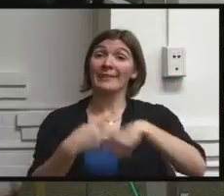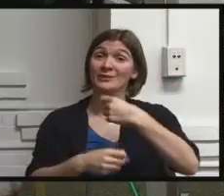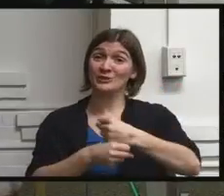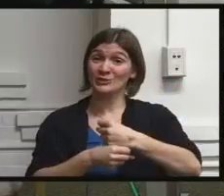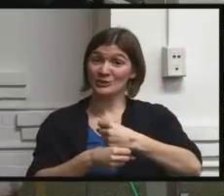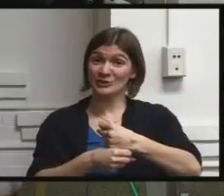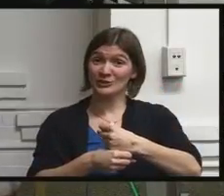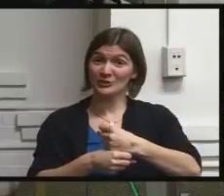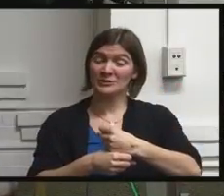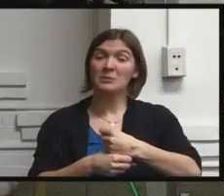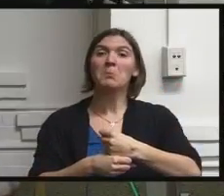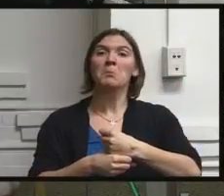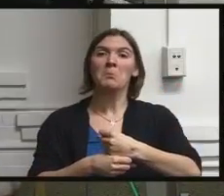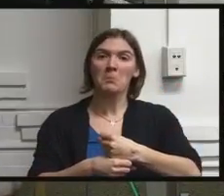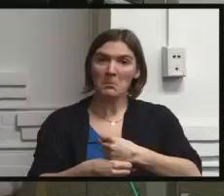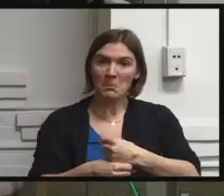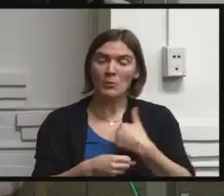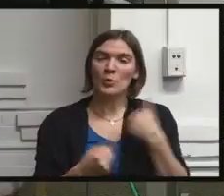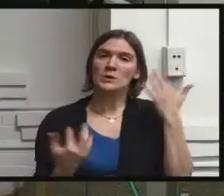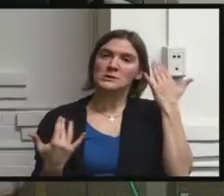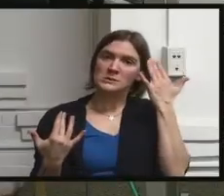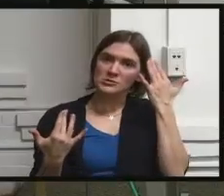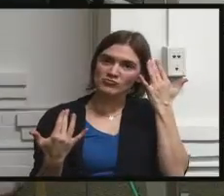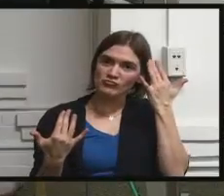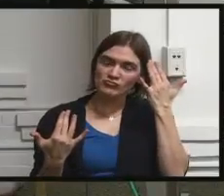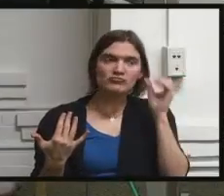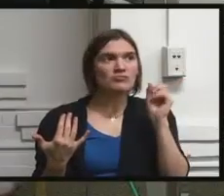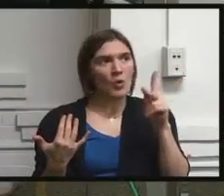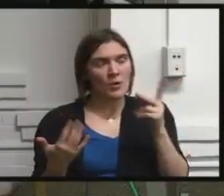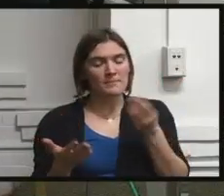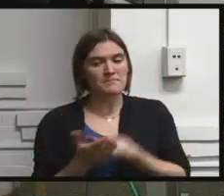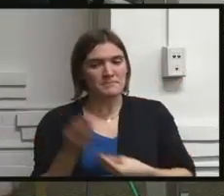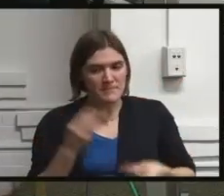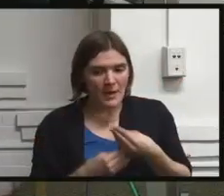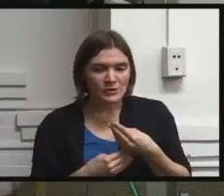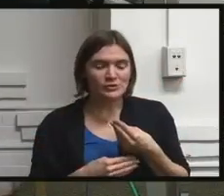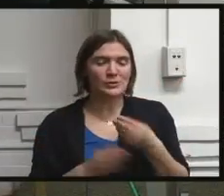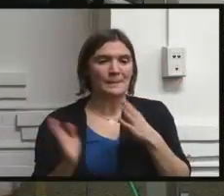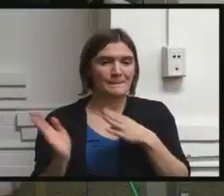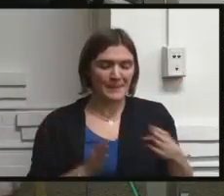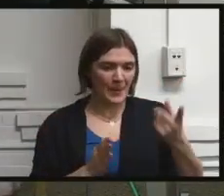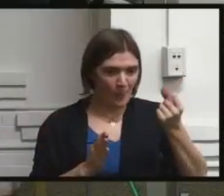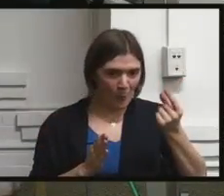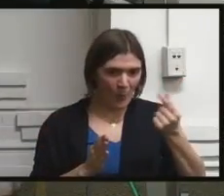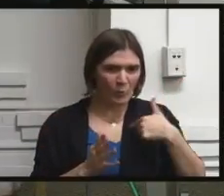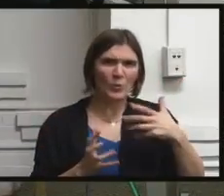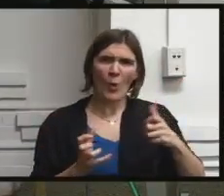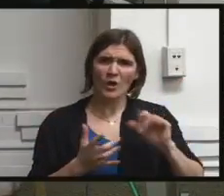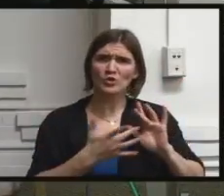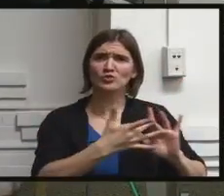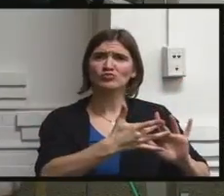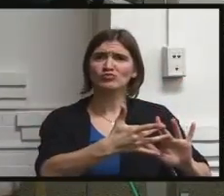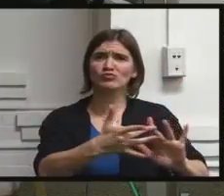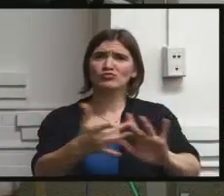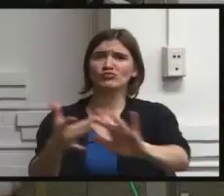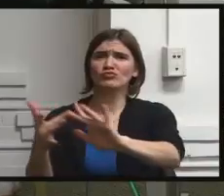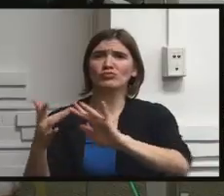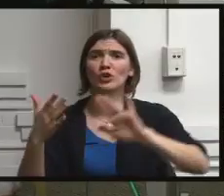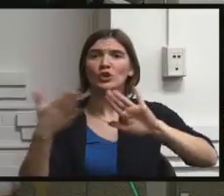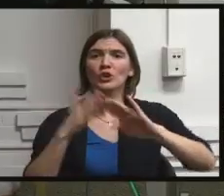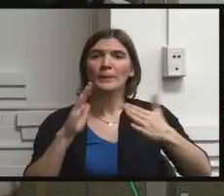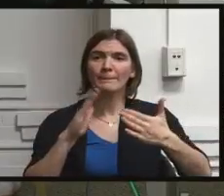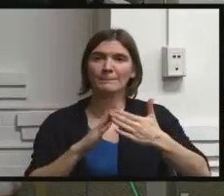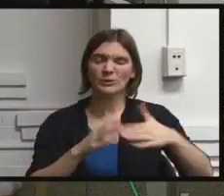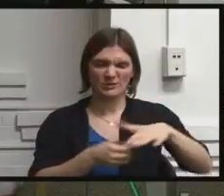make sure in the presentation and preparation of our budget and work plan that we did really reach out to the community in